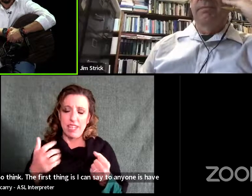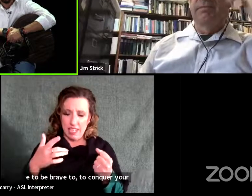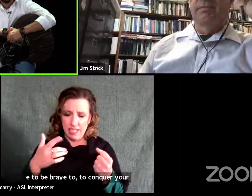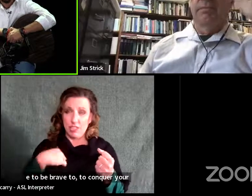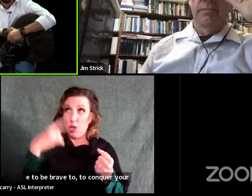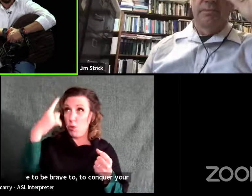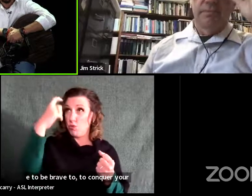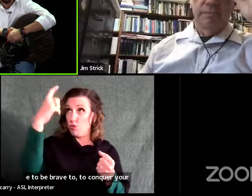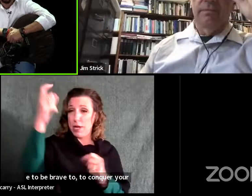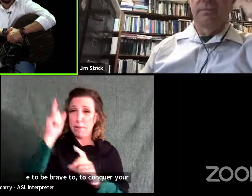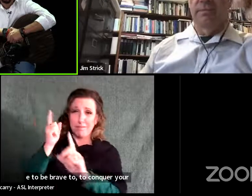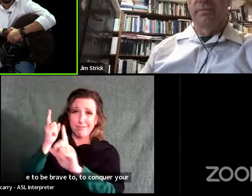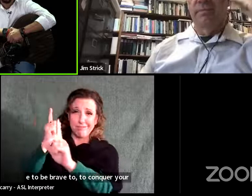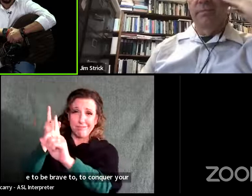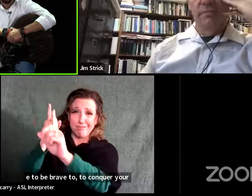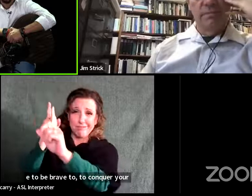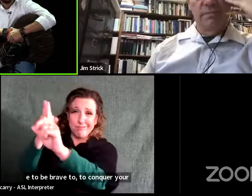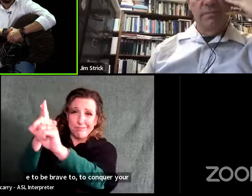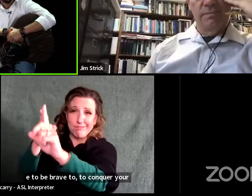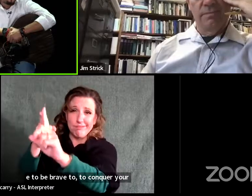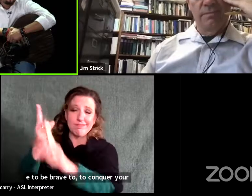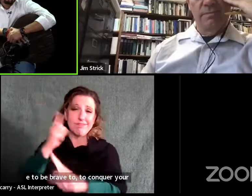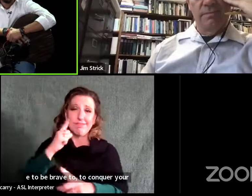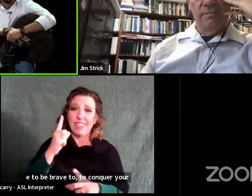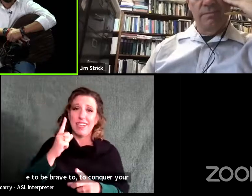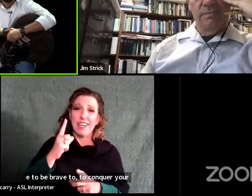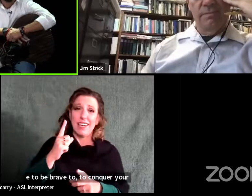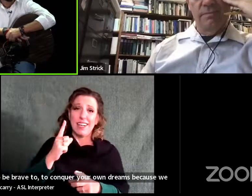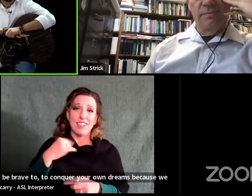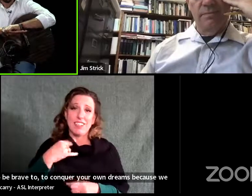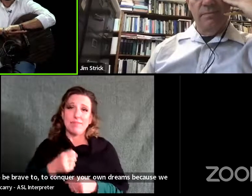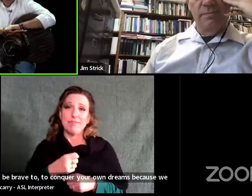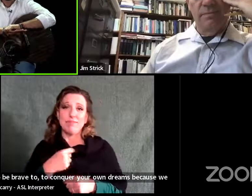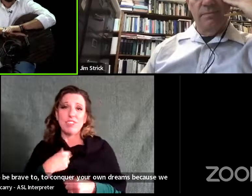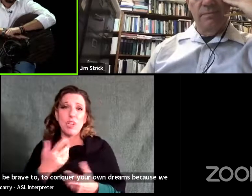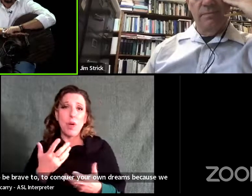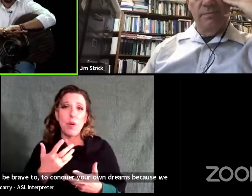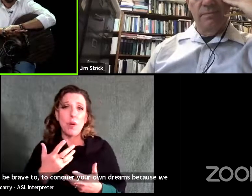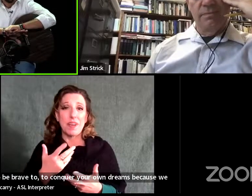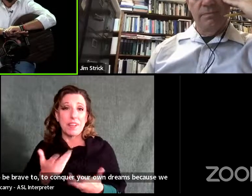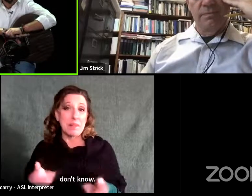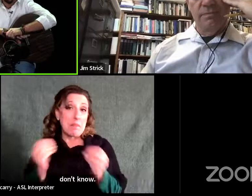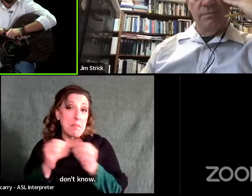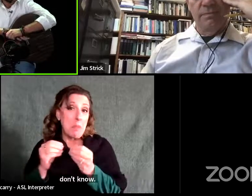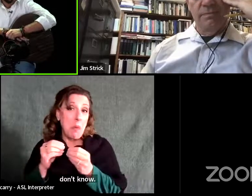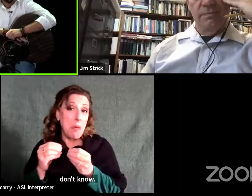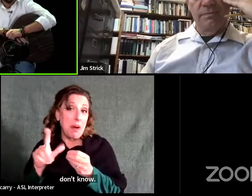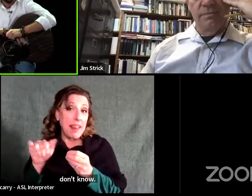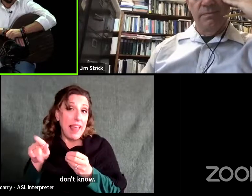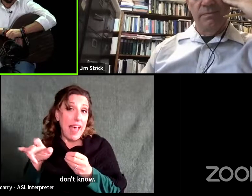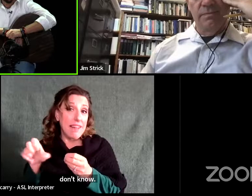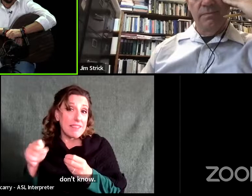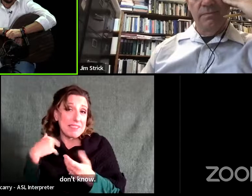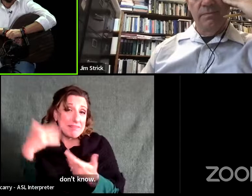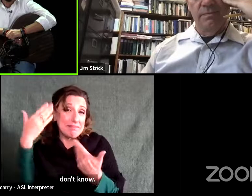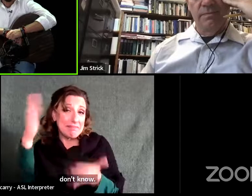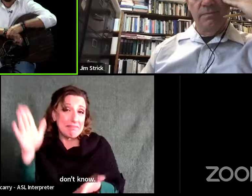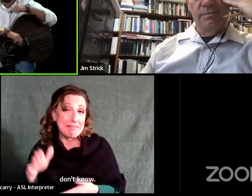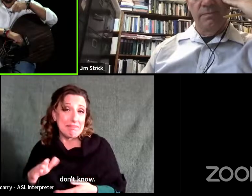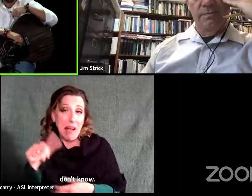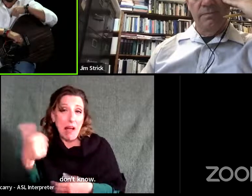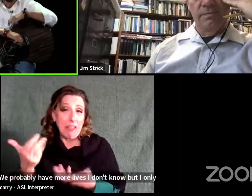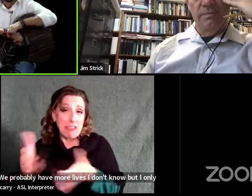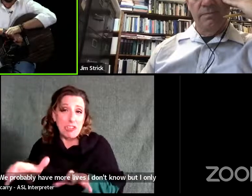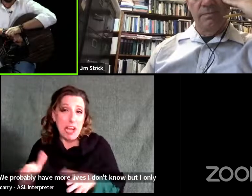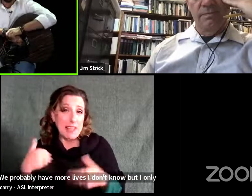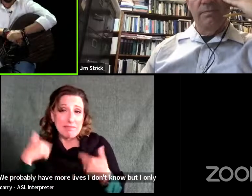dreams, because we don't know, we probably have more lives. I don't know, but I only count